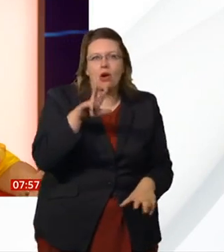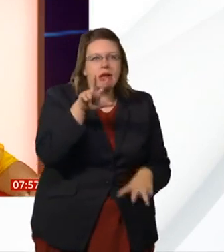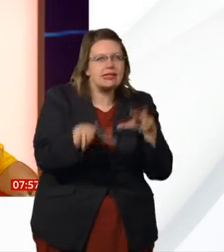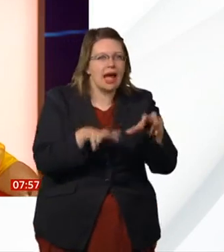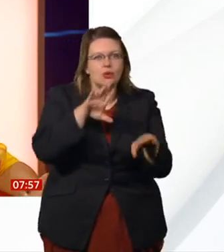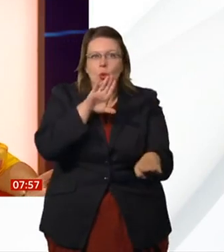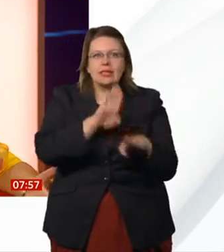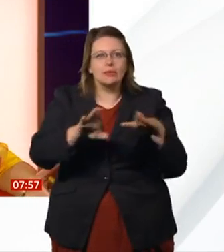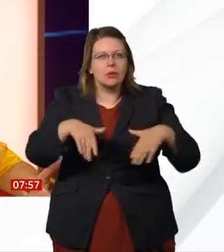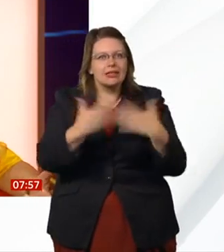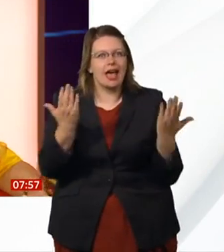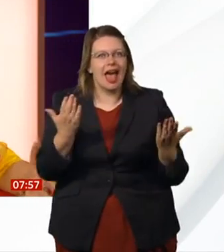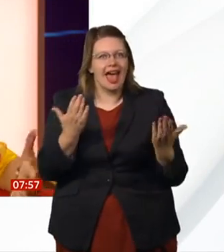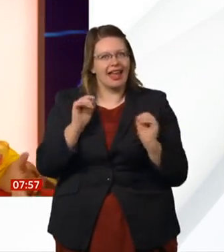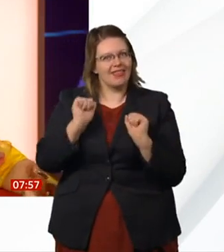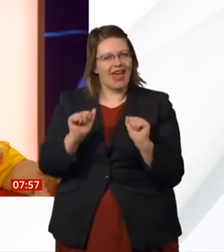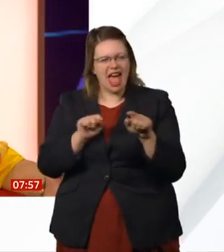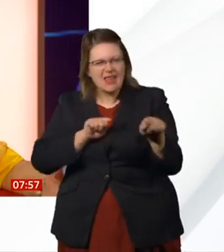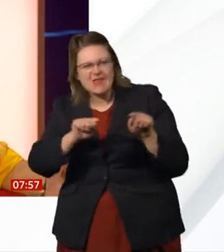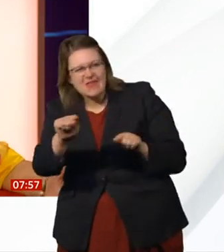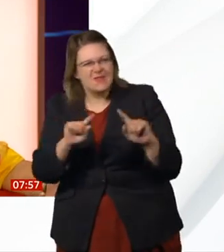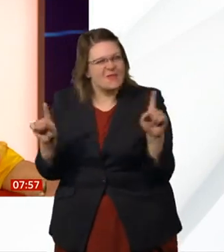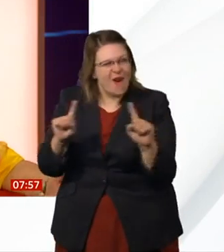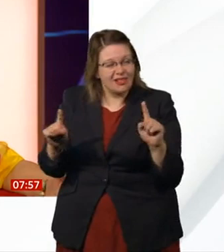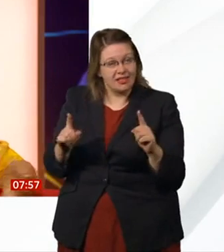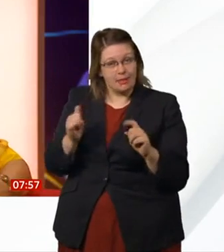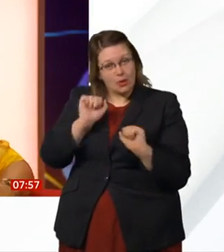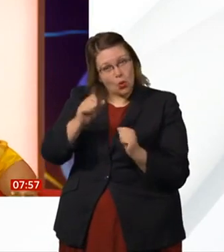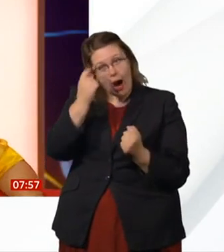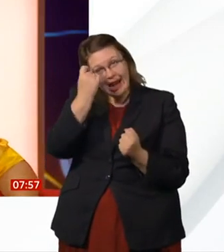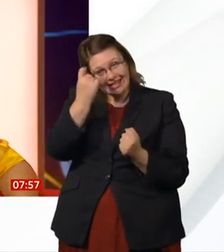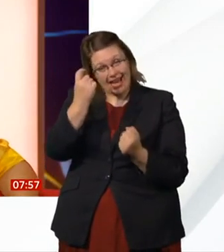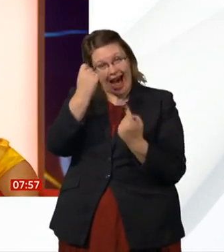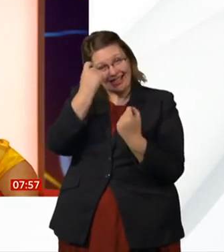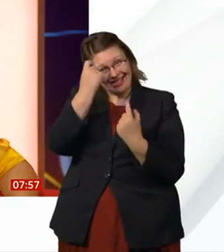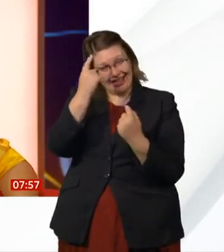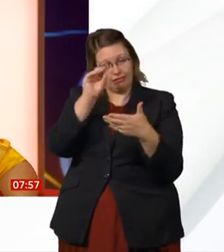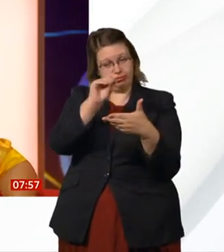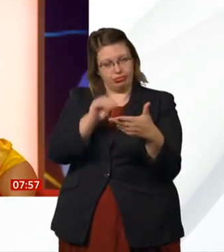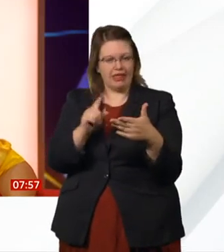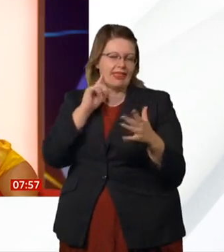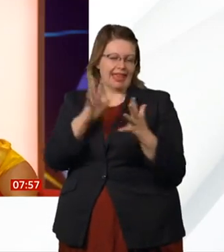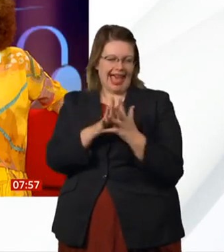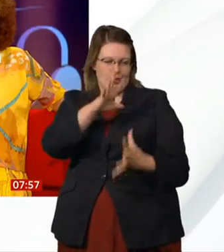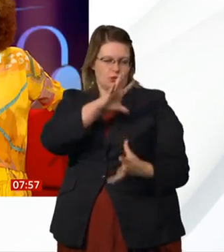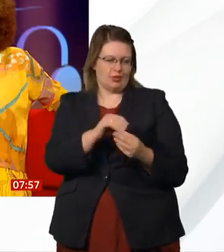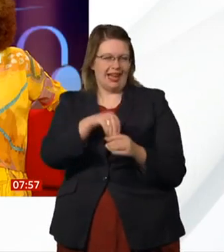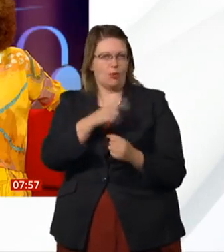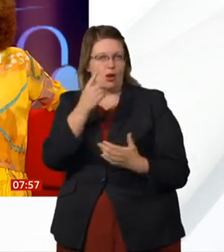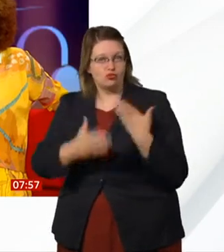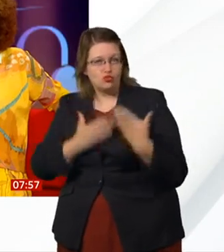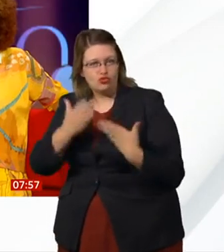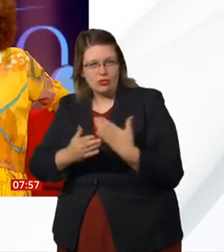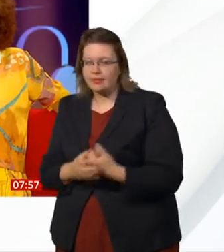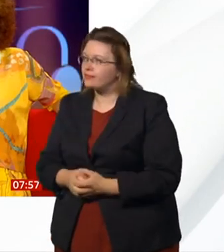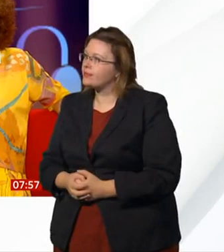much more fun story. So come up with lots of random ideas and then try to combine them. Yeah, I mean, there are practical things that parents can